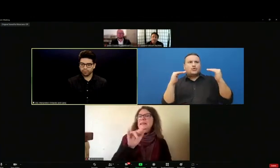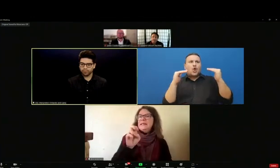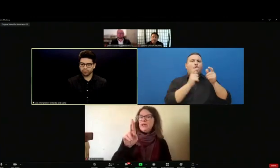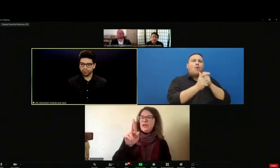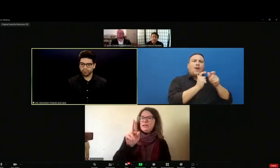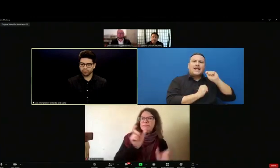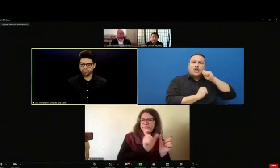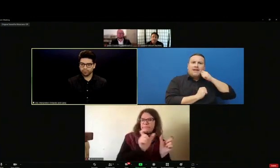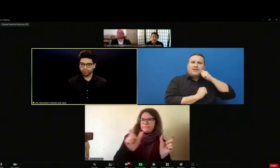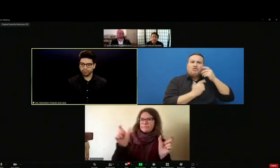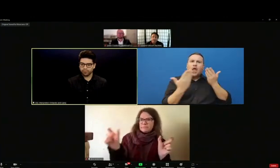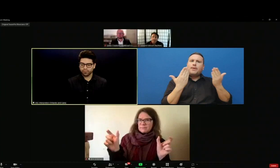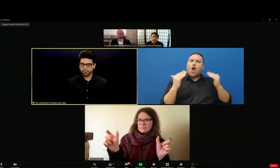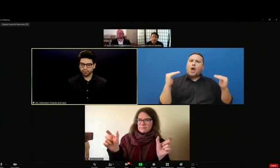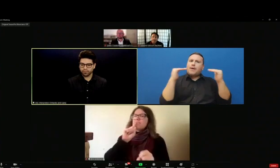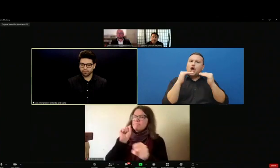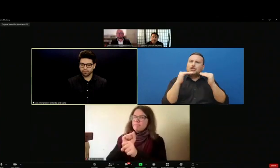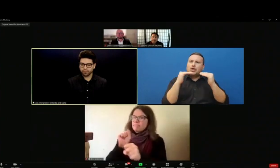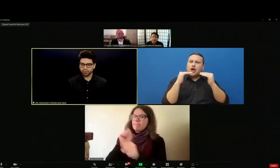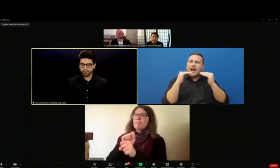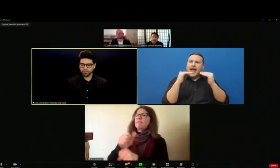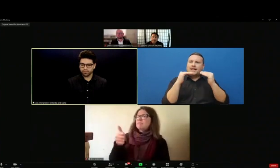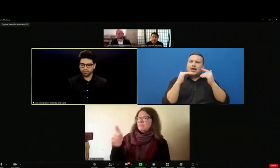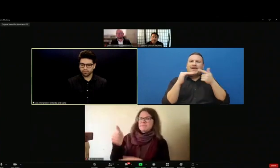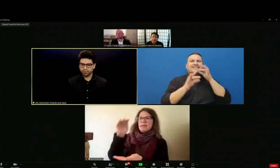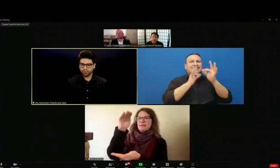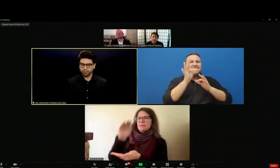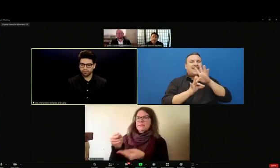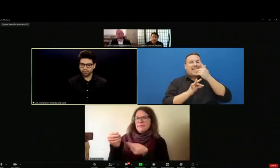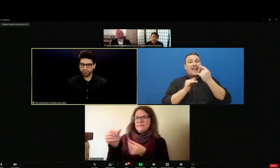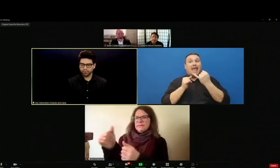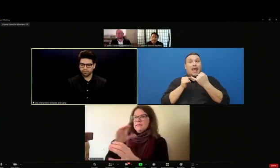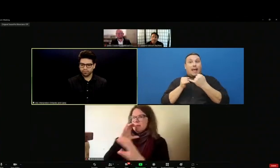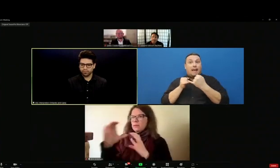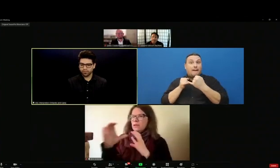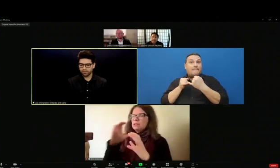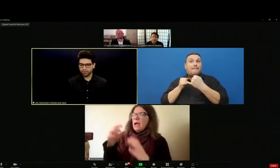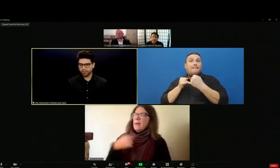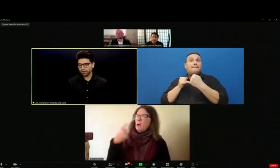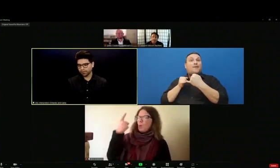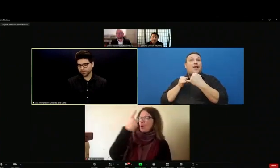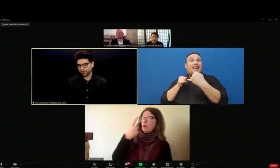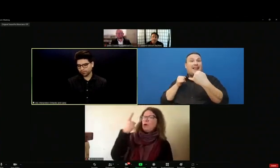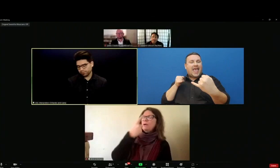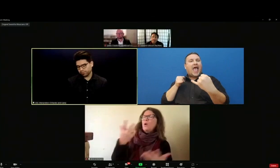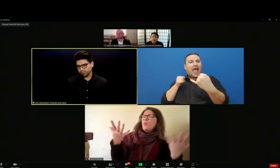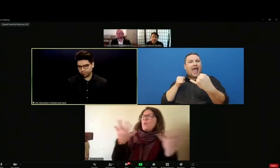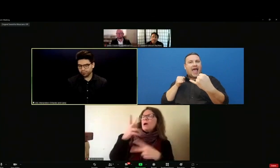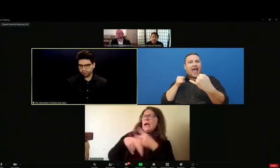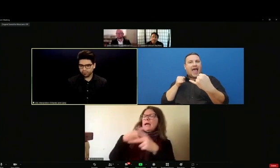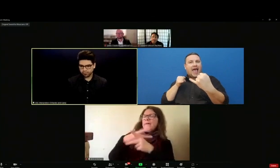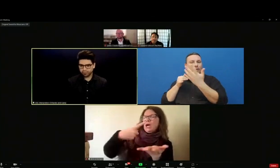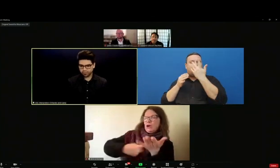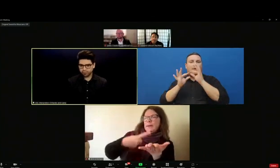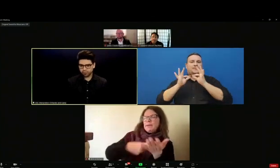communication, which means that the more linear that a sentence is, the